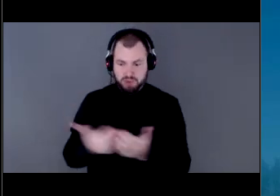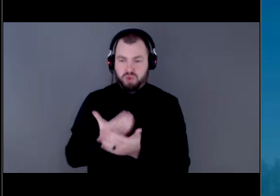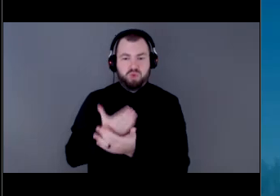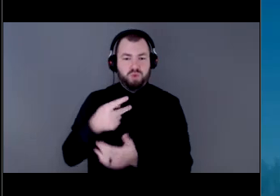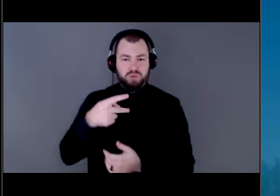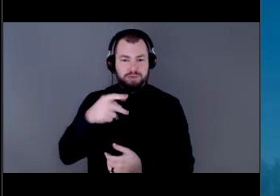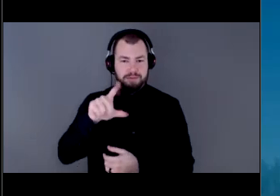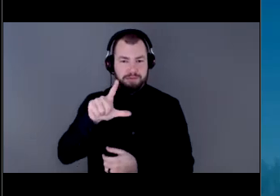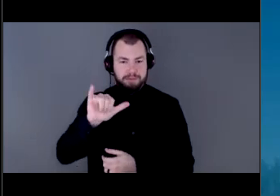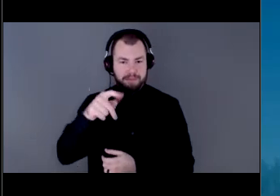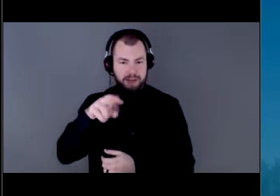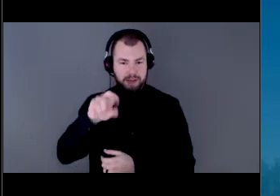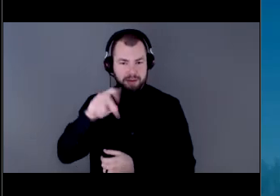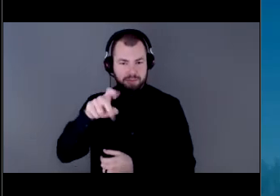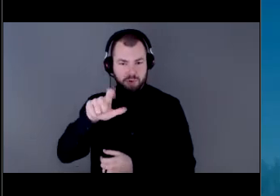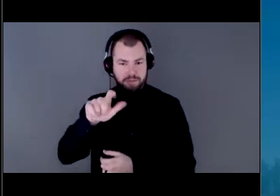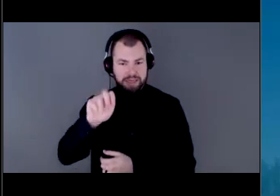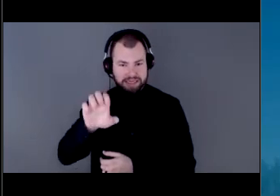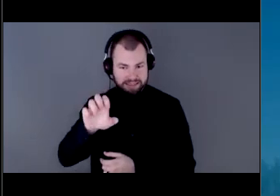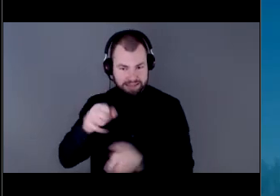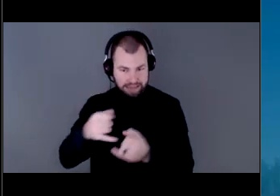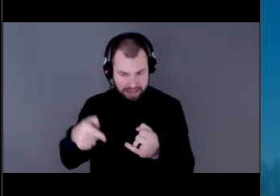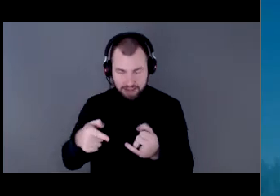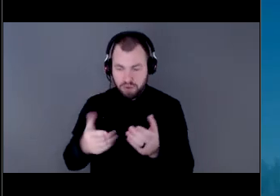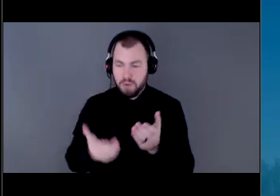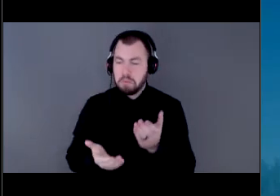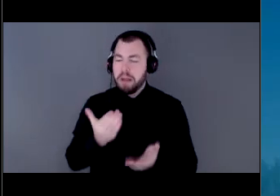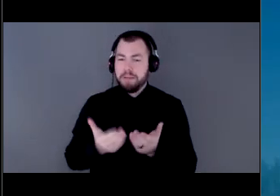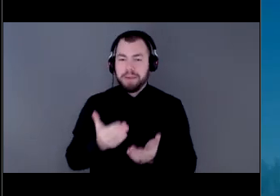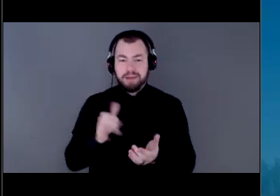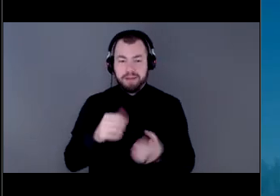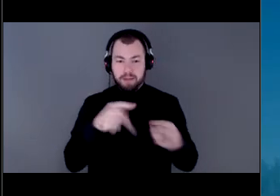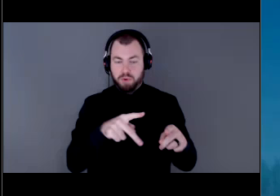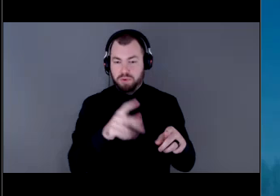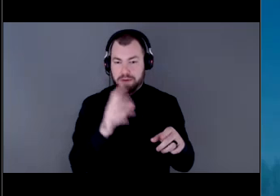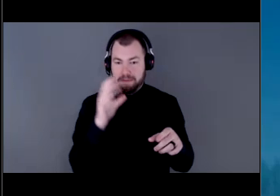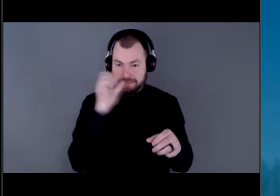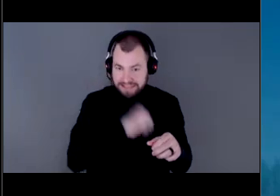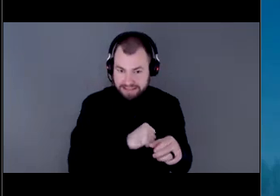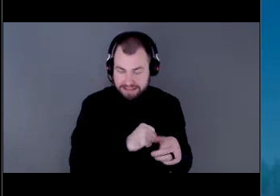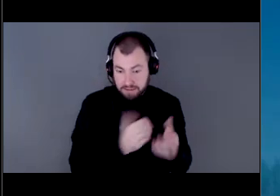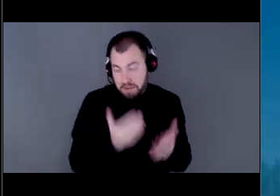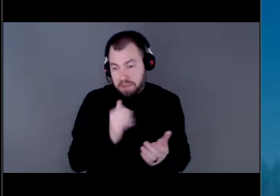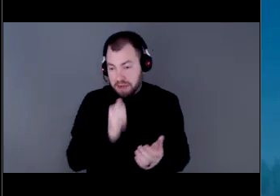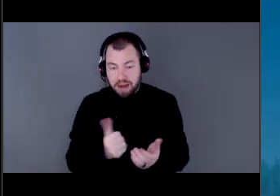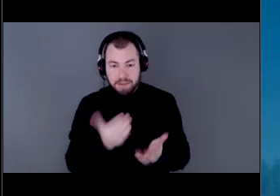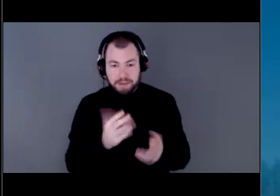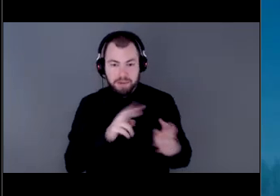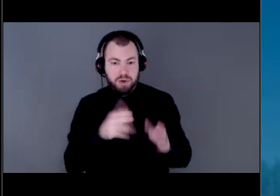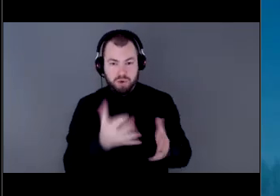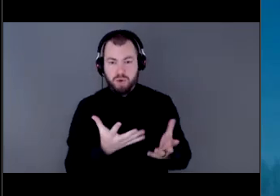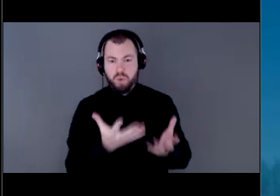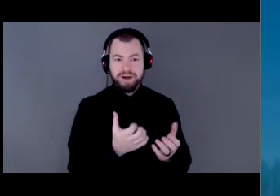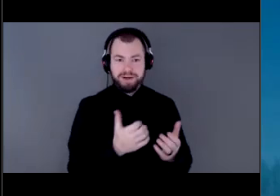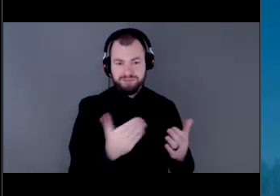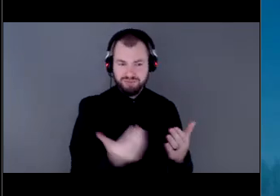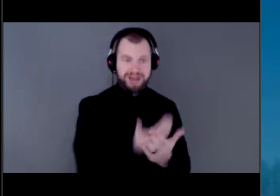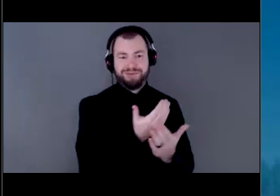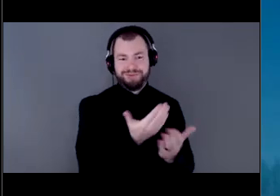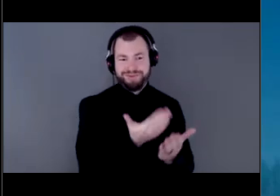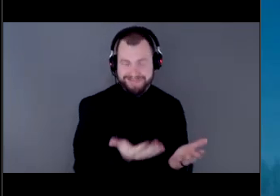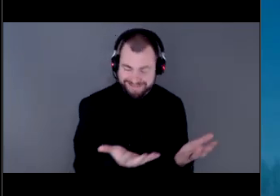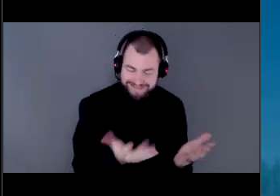think might be a missed opportunity there. I mean, maybe not. Maybe tourists want brand new painted buoys, but it seems